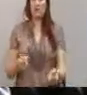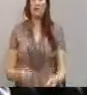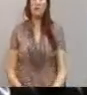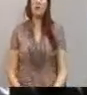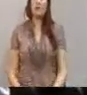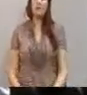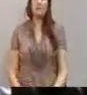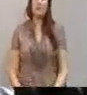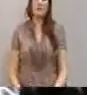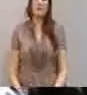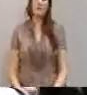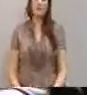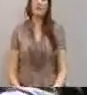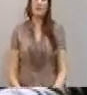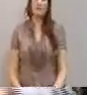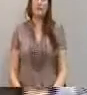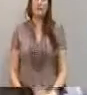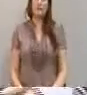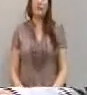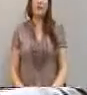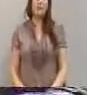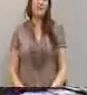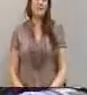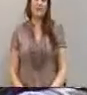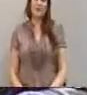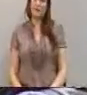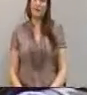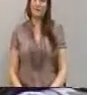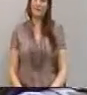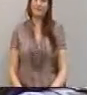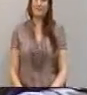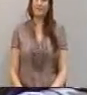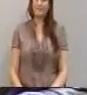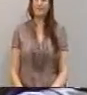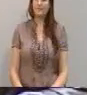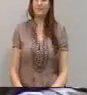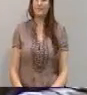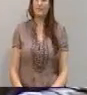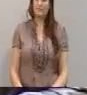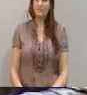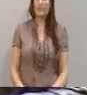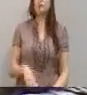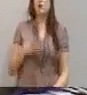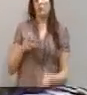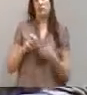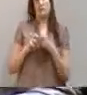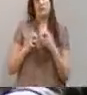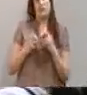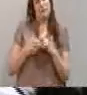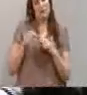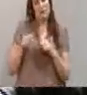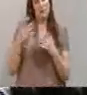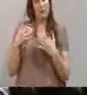which intervenes with its own legislation. We all agree that the flexibility of the labour market is a problem. This Parliament should